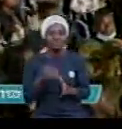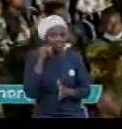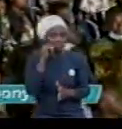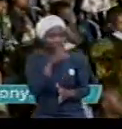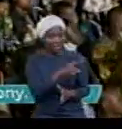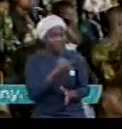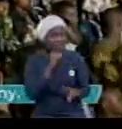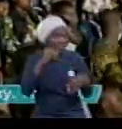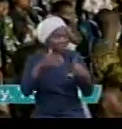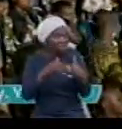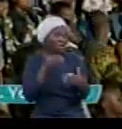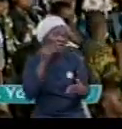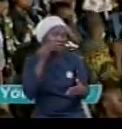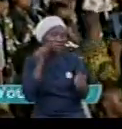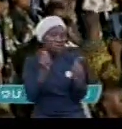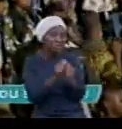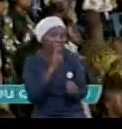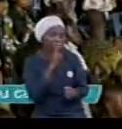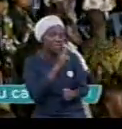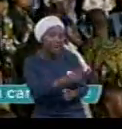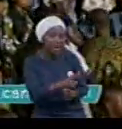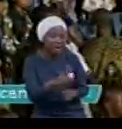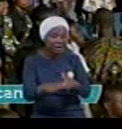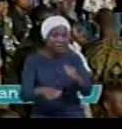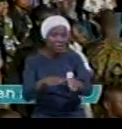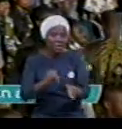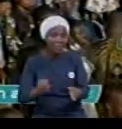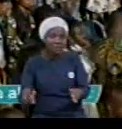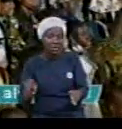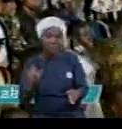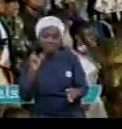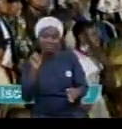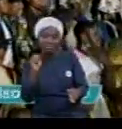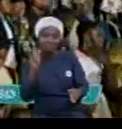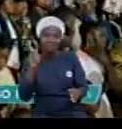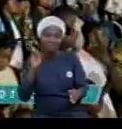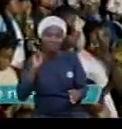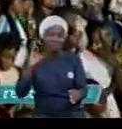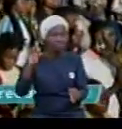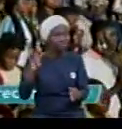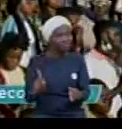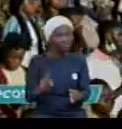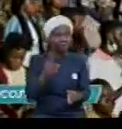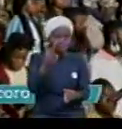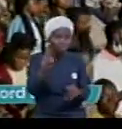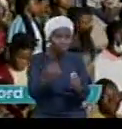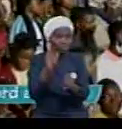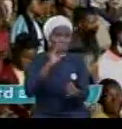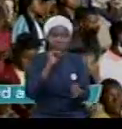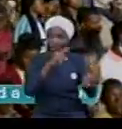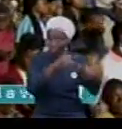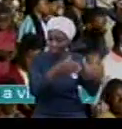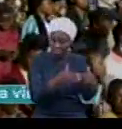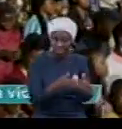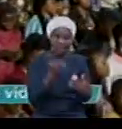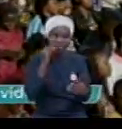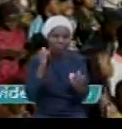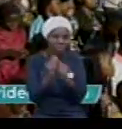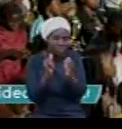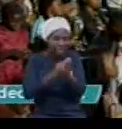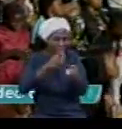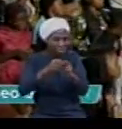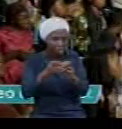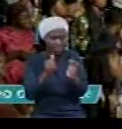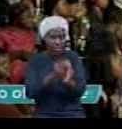home with her walking stick, you are not going back with whatever the devil deposited in your life. Before we listen to further testimonies, let's hear